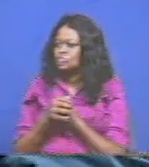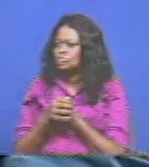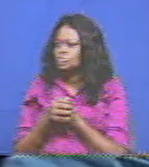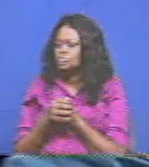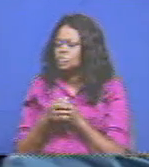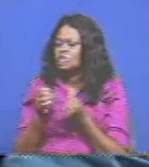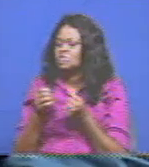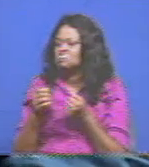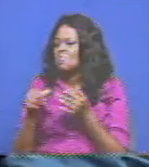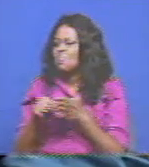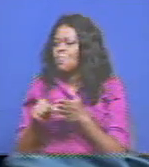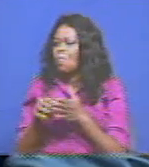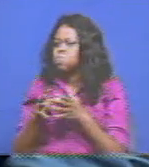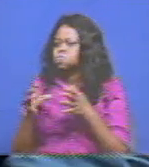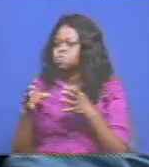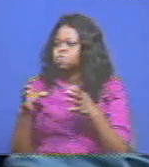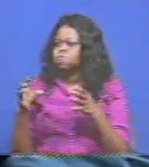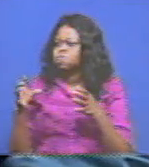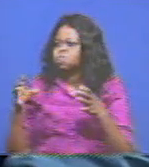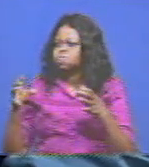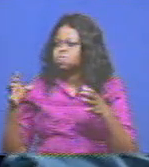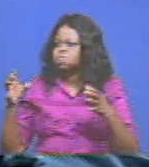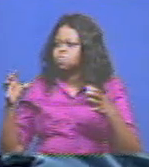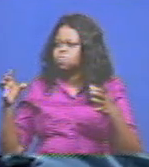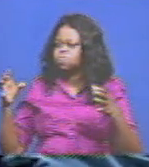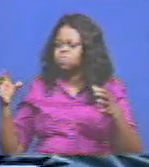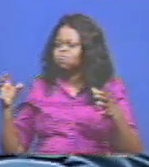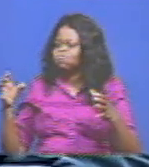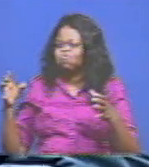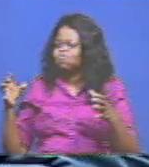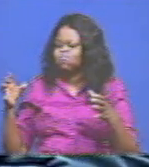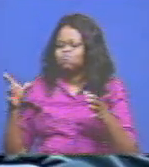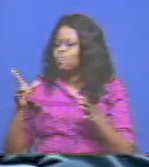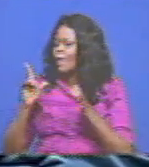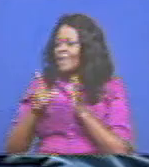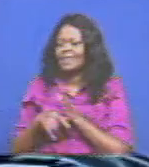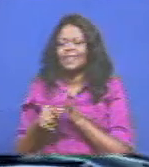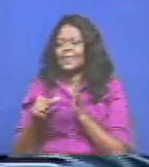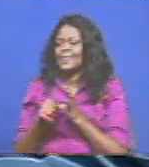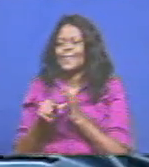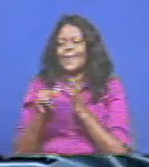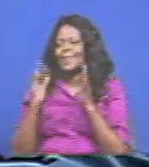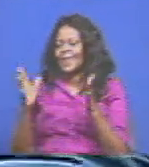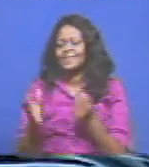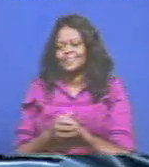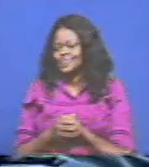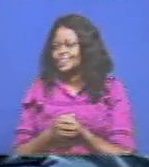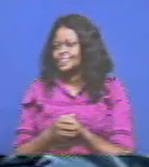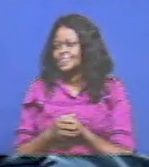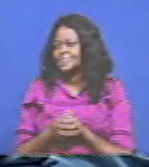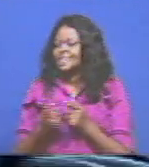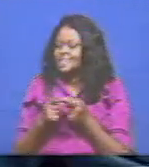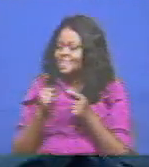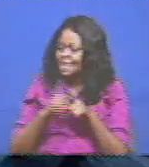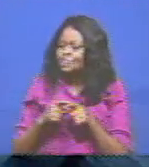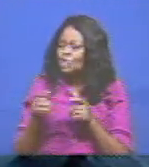grow, mm-hmm. they will grow and grow. And at a point when you be wishing to now to bring together, mm-hmm.